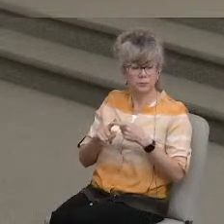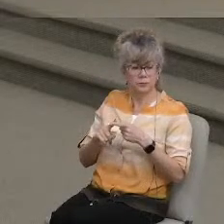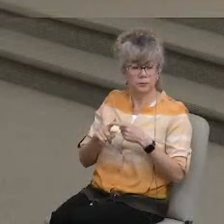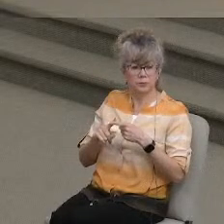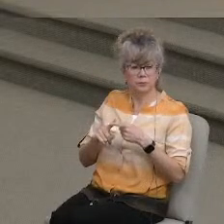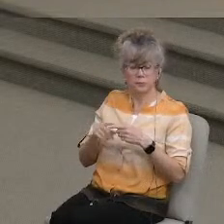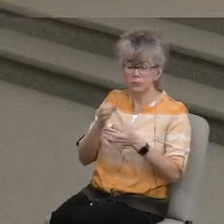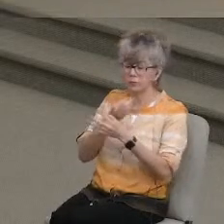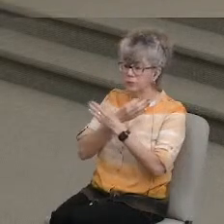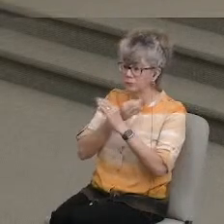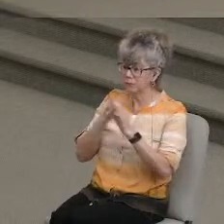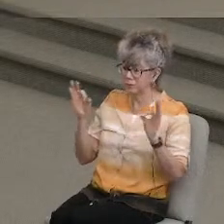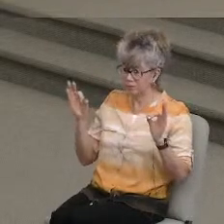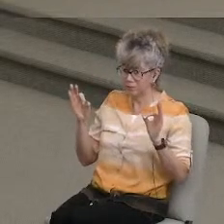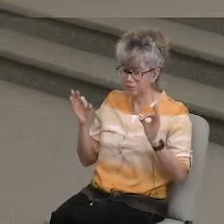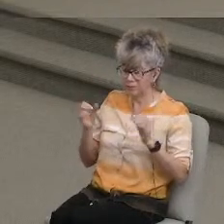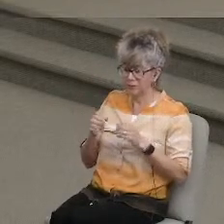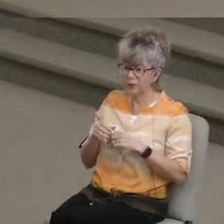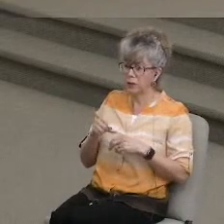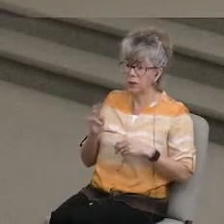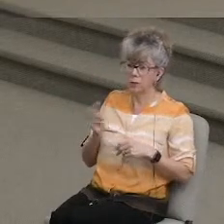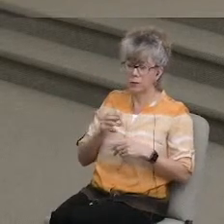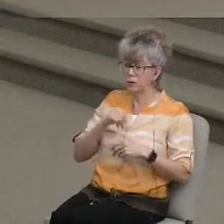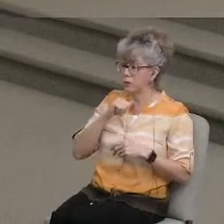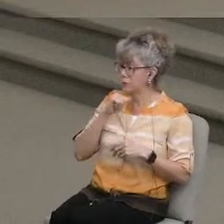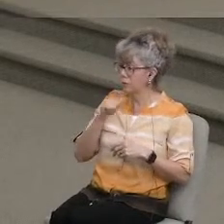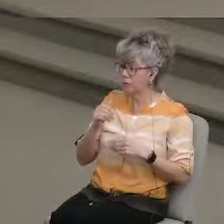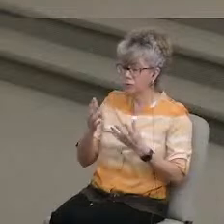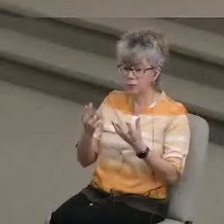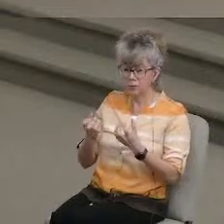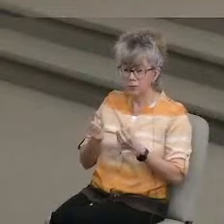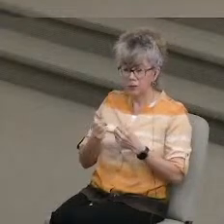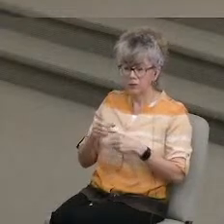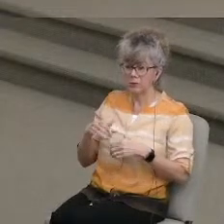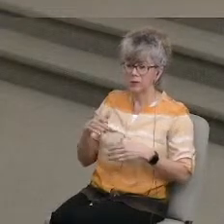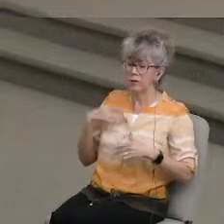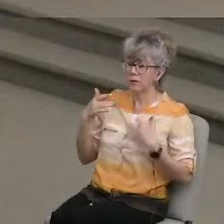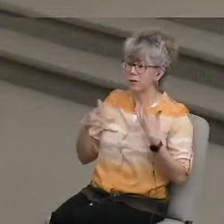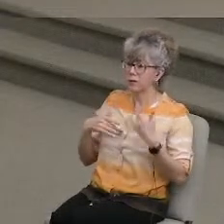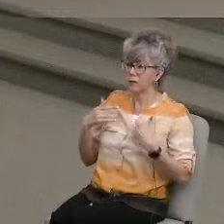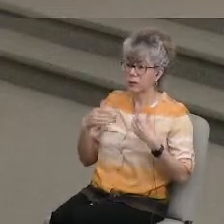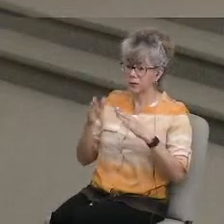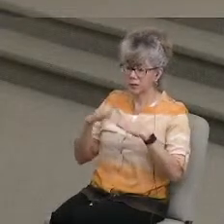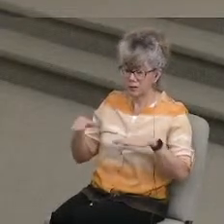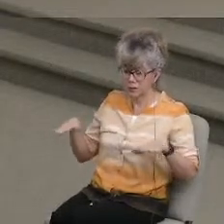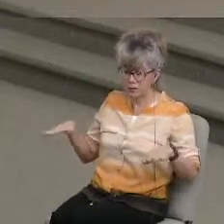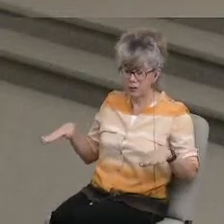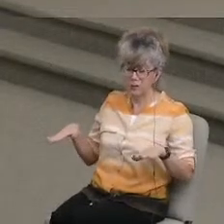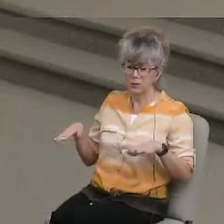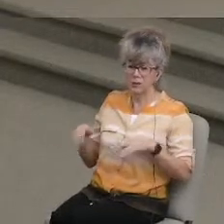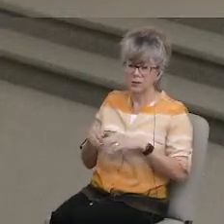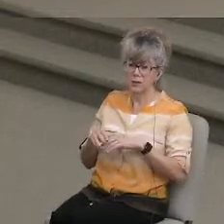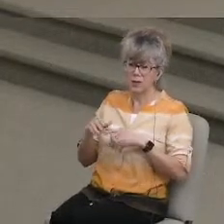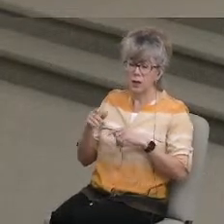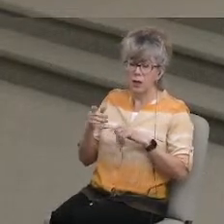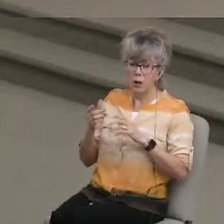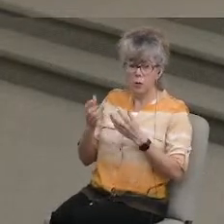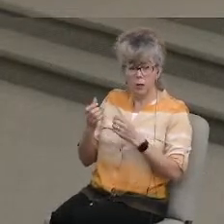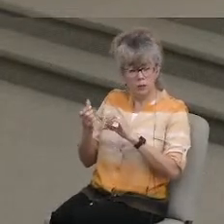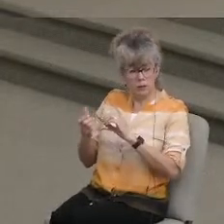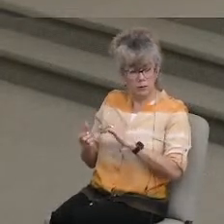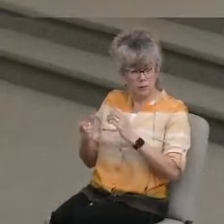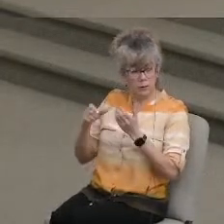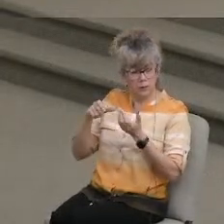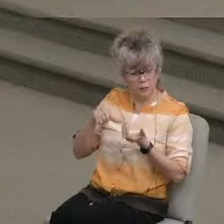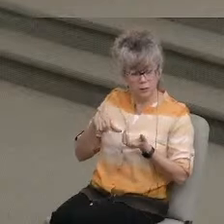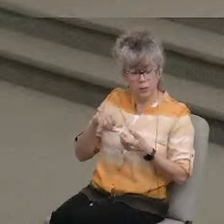for salvation. What we don't want is to have any young children wander into the baptistry when